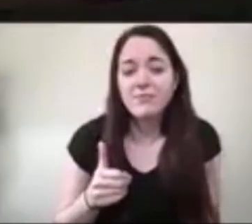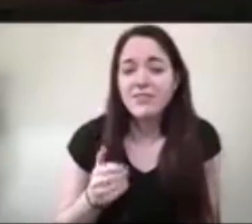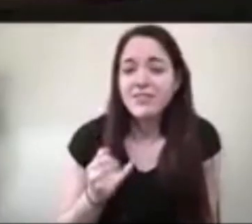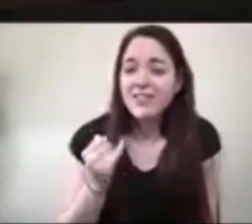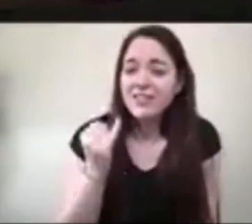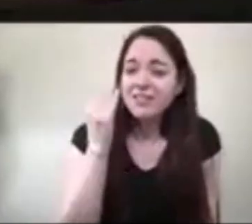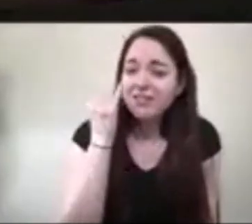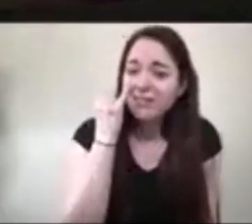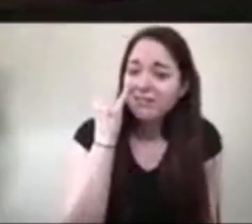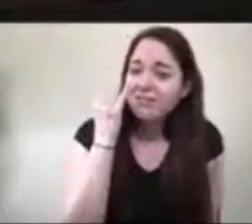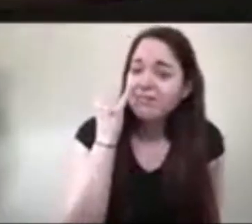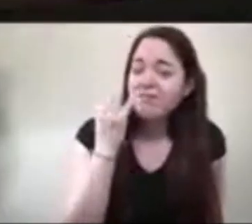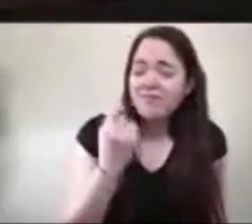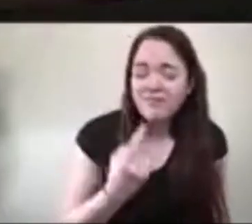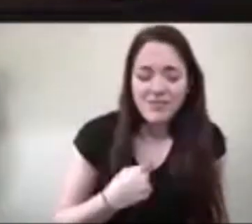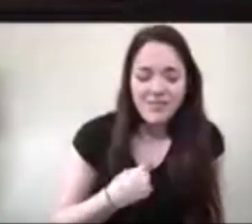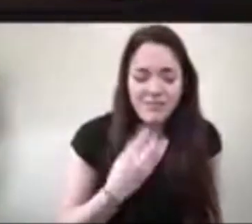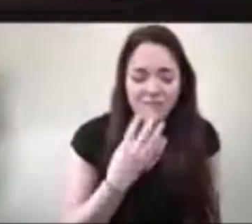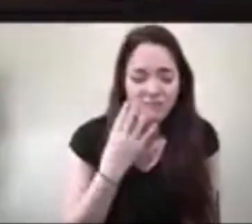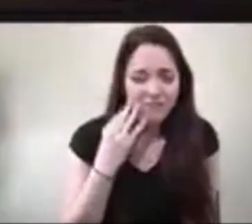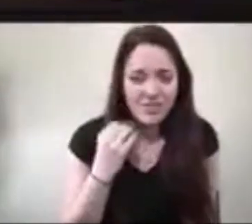In the loneliest